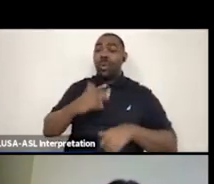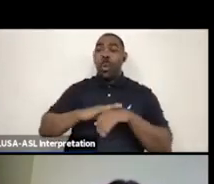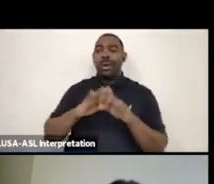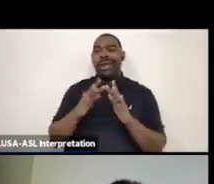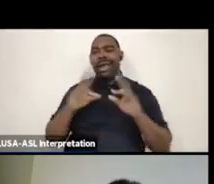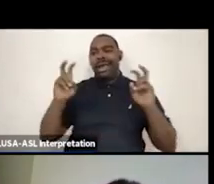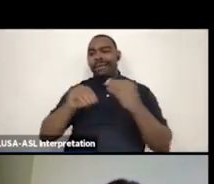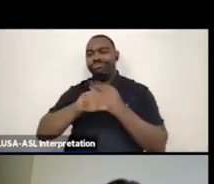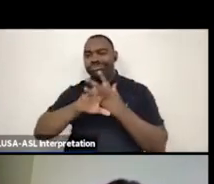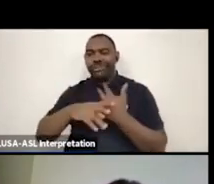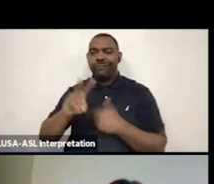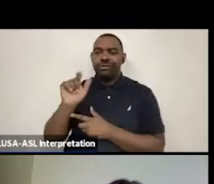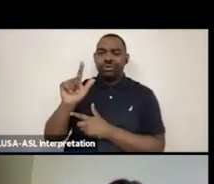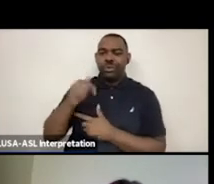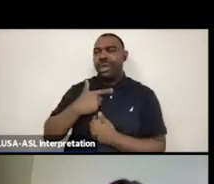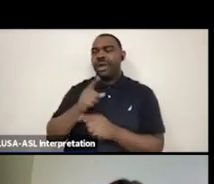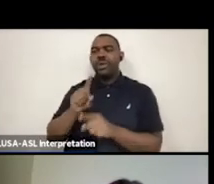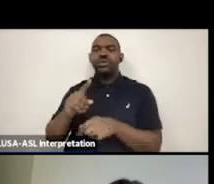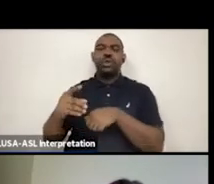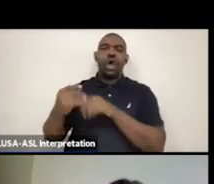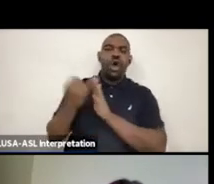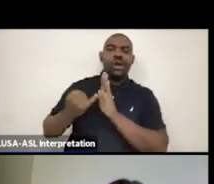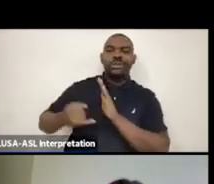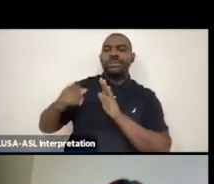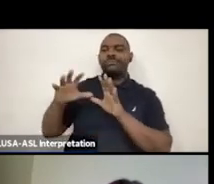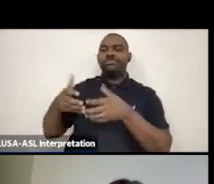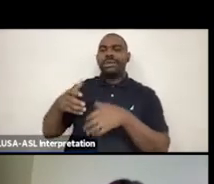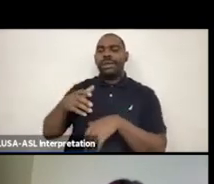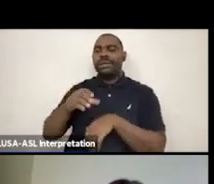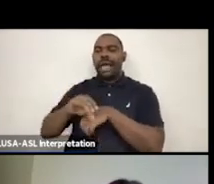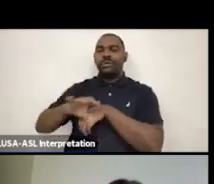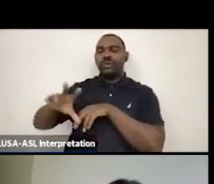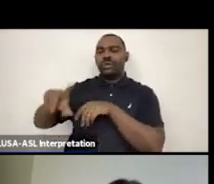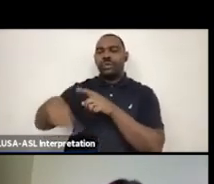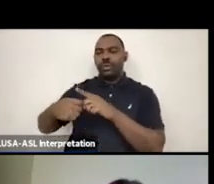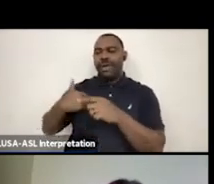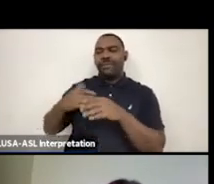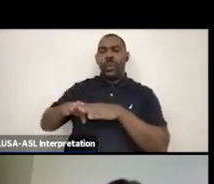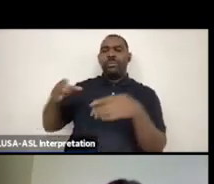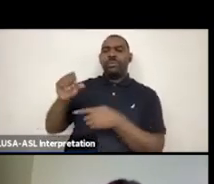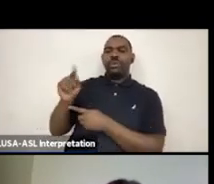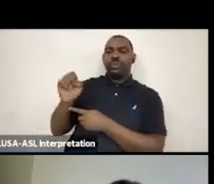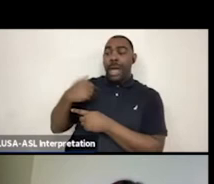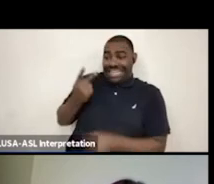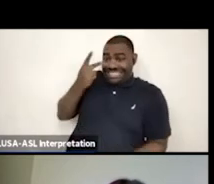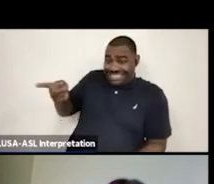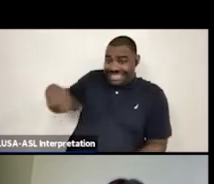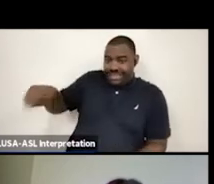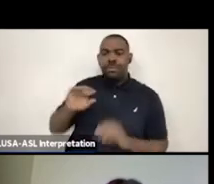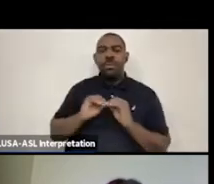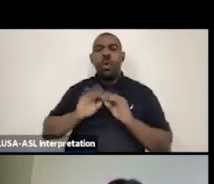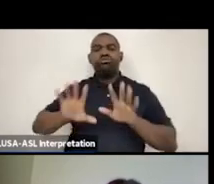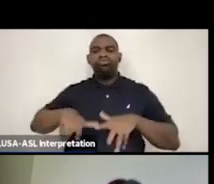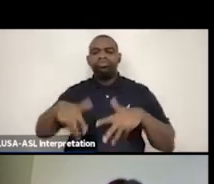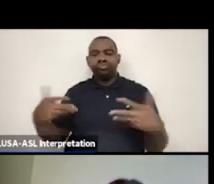virtual stuff. I'm usually down at the Arts Council when we have the open studio in person, so I get to see them a little bit more